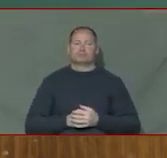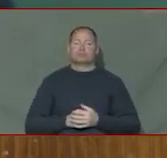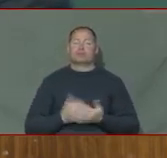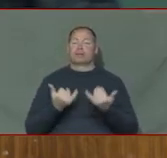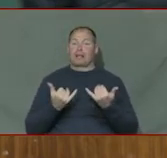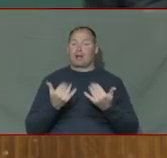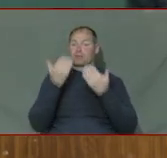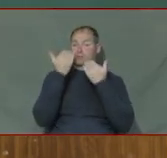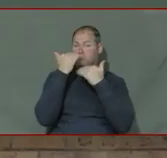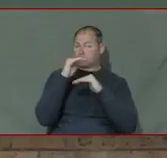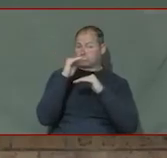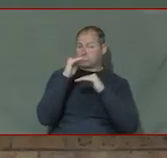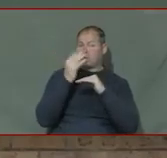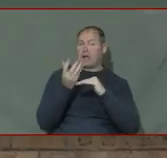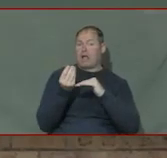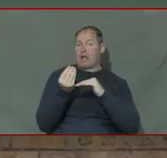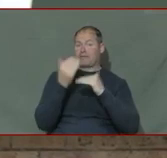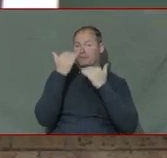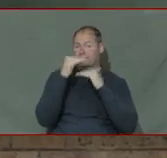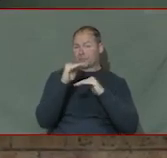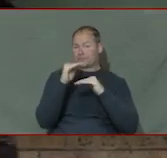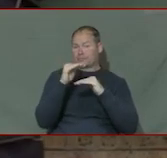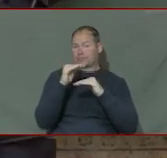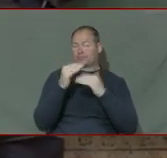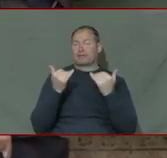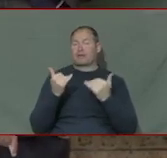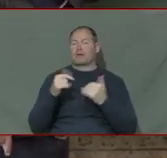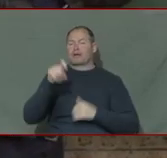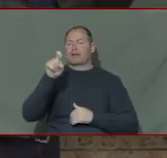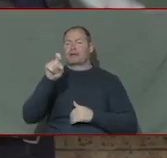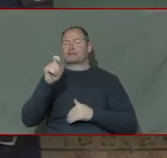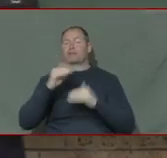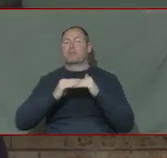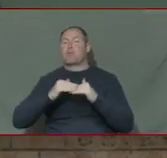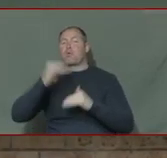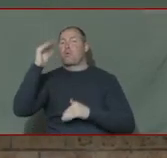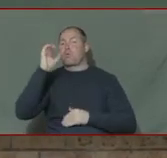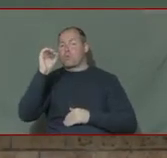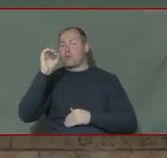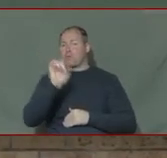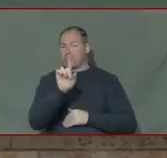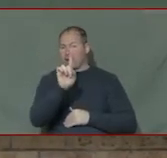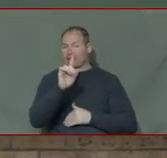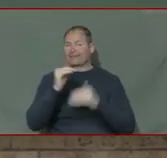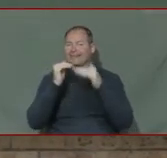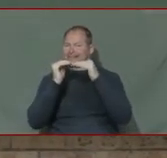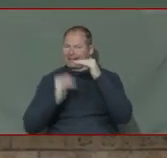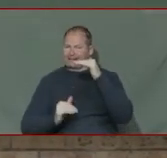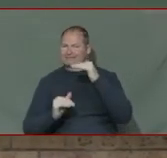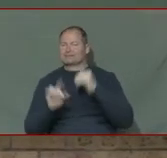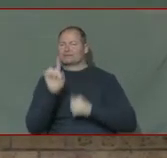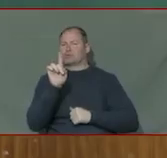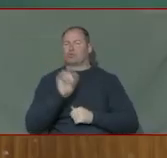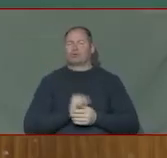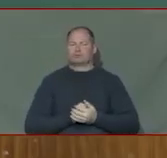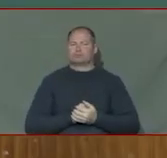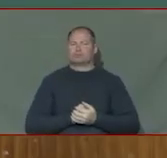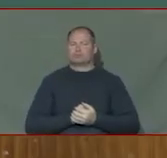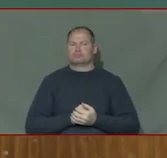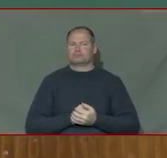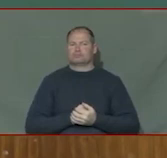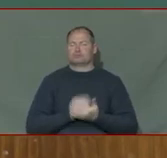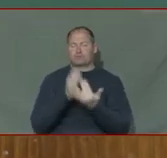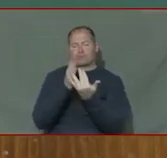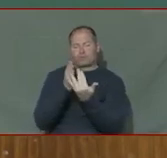restriction. X must be greater than 0 but less than 1. So if it's greater than 0, it cannot